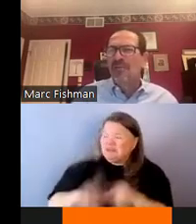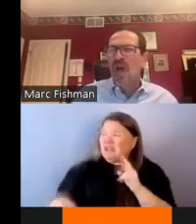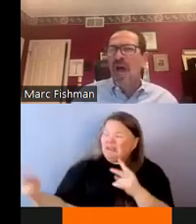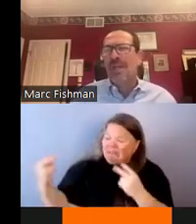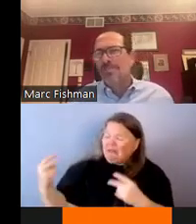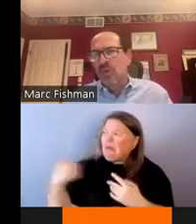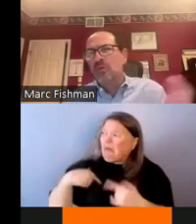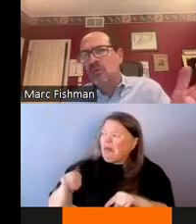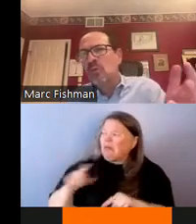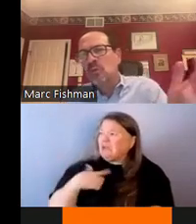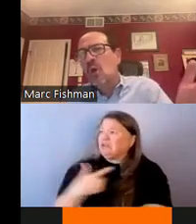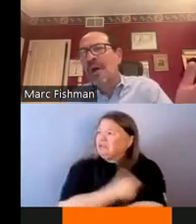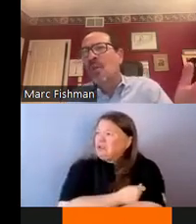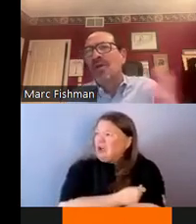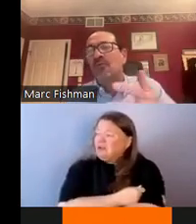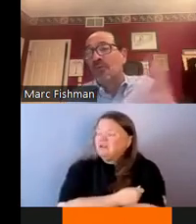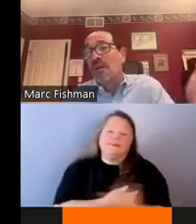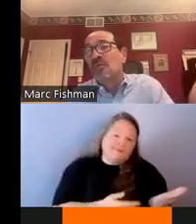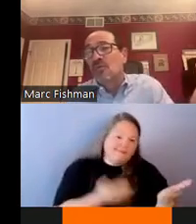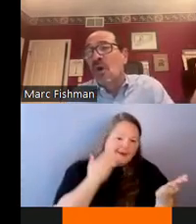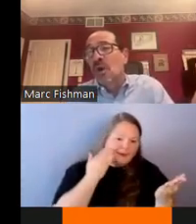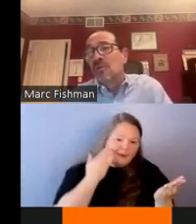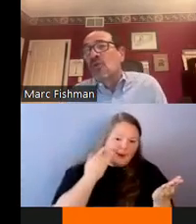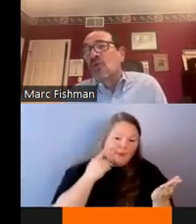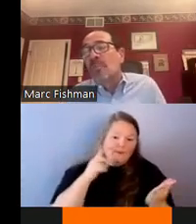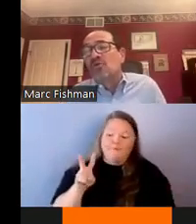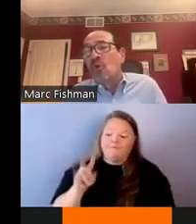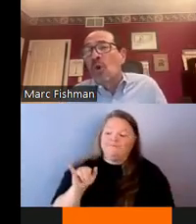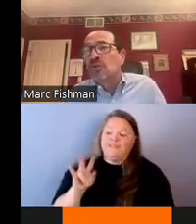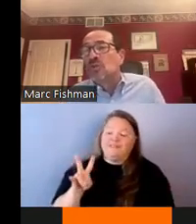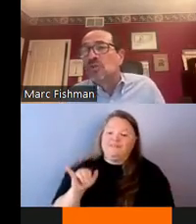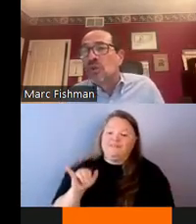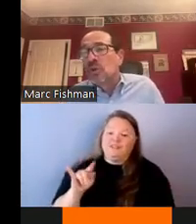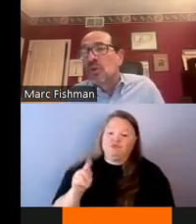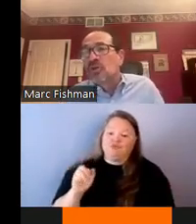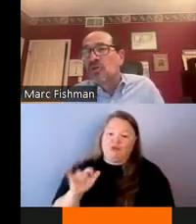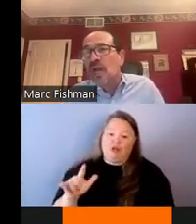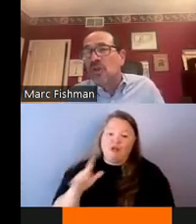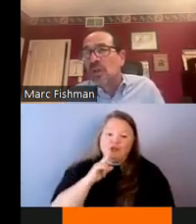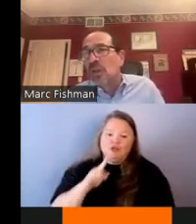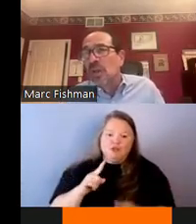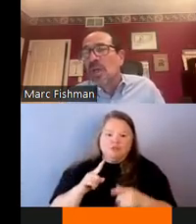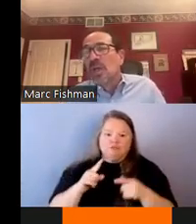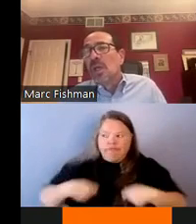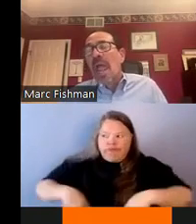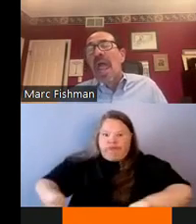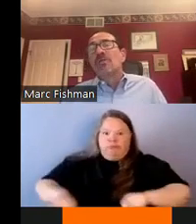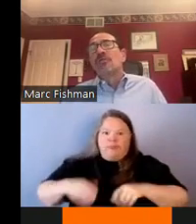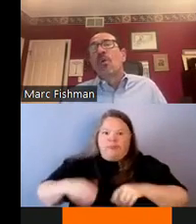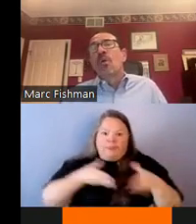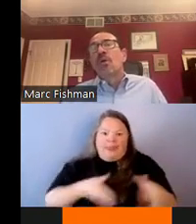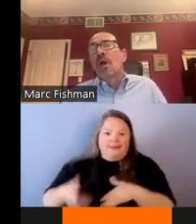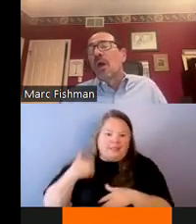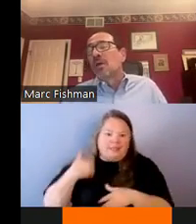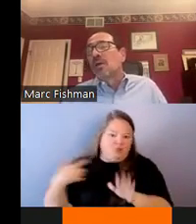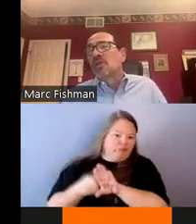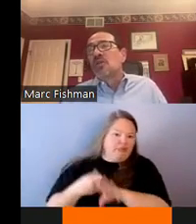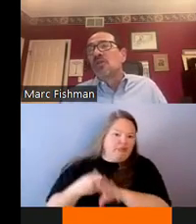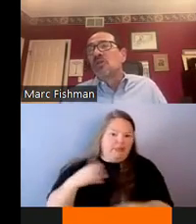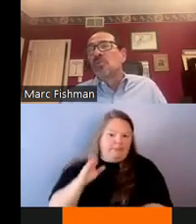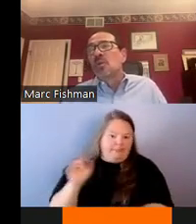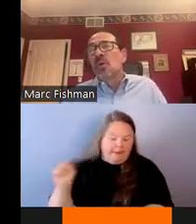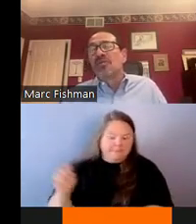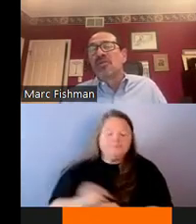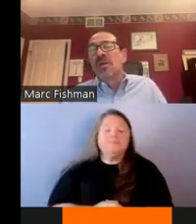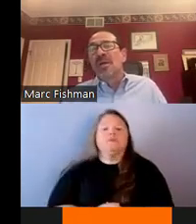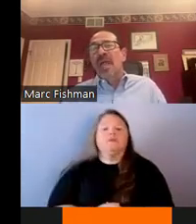here while I'm getting the shot. And those of you who know, by the way, for Vivitrol, you're dropping drawers. It's a gluteal injection. And for